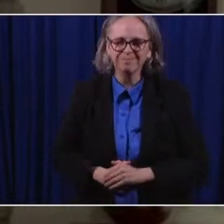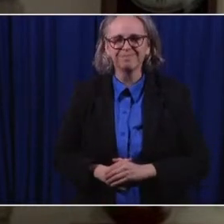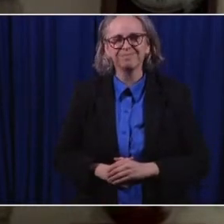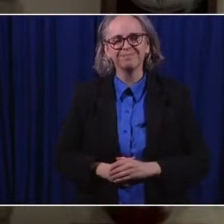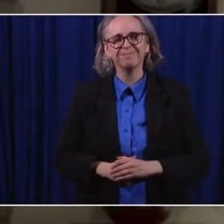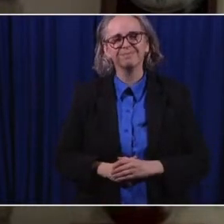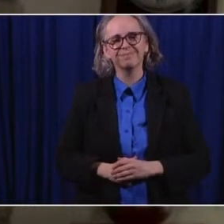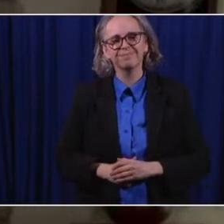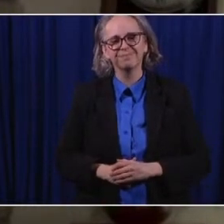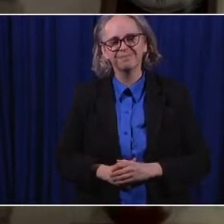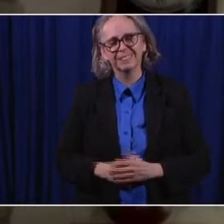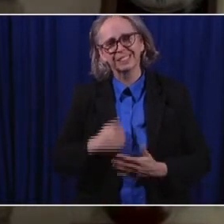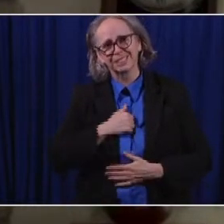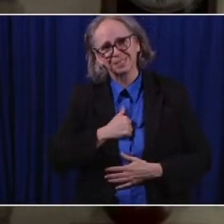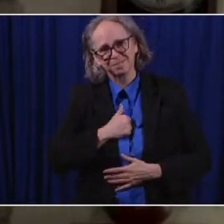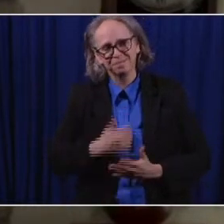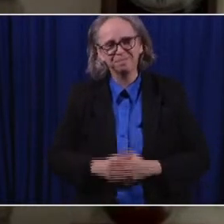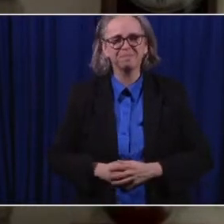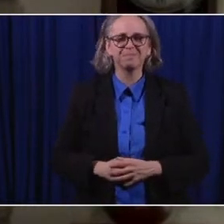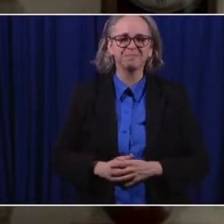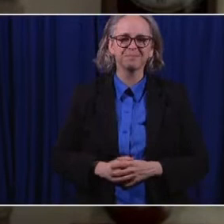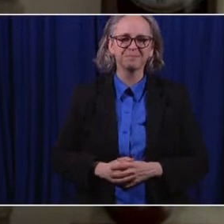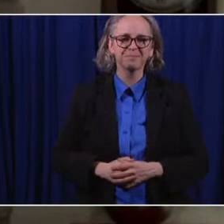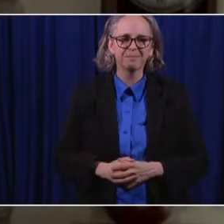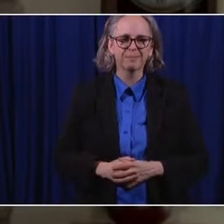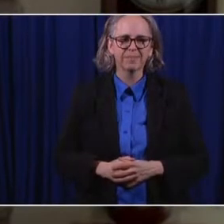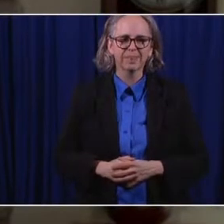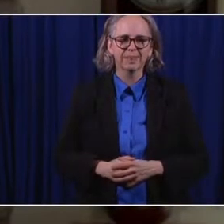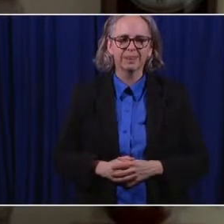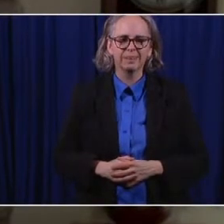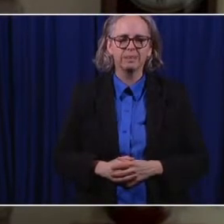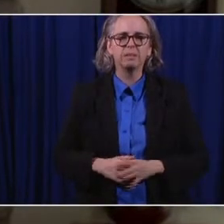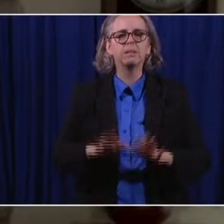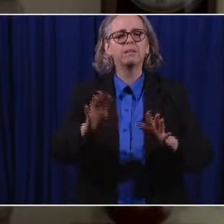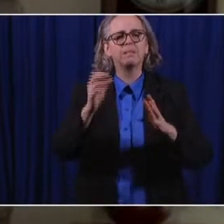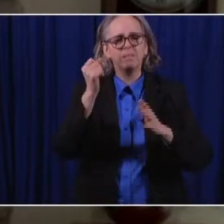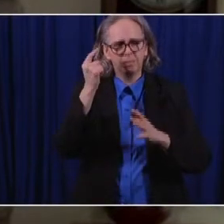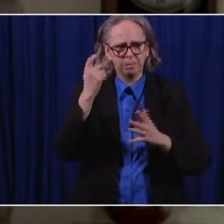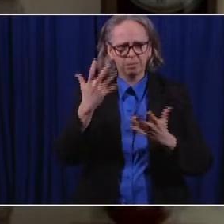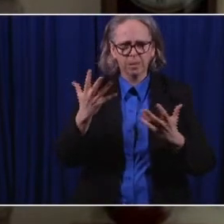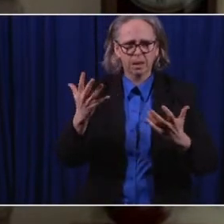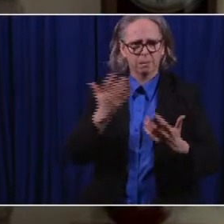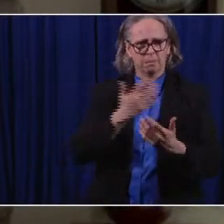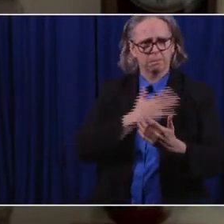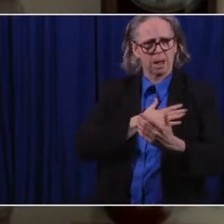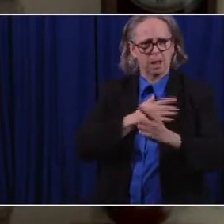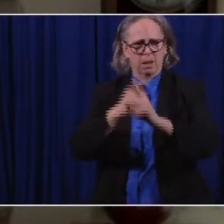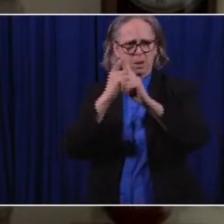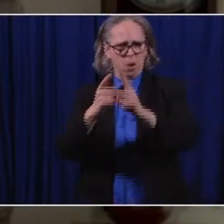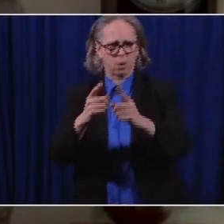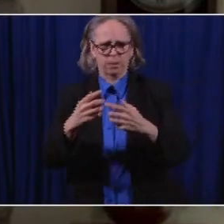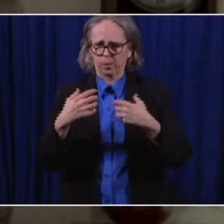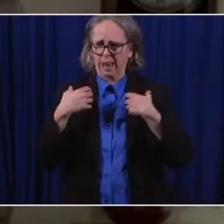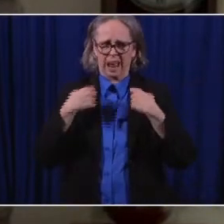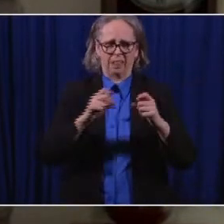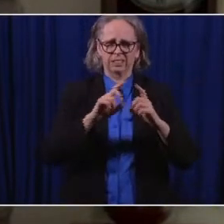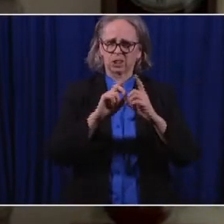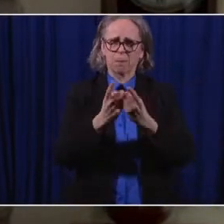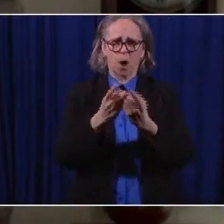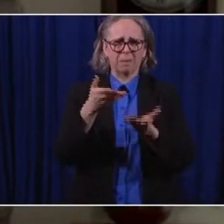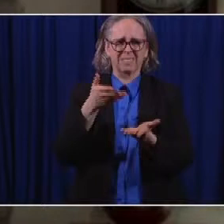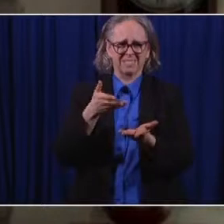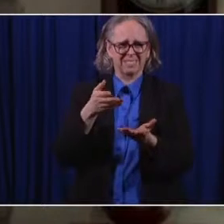we want to come out of this with a health department that is not crippled, not